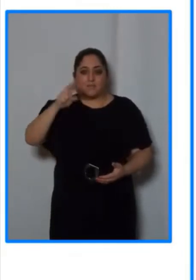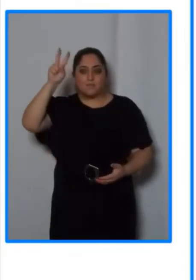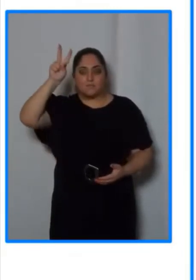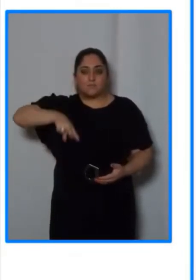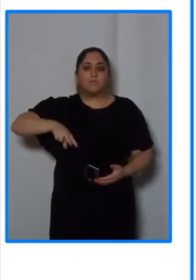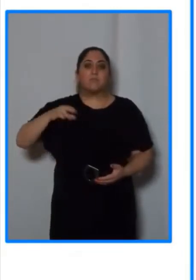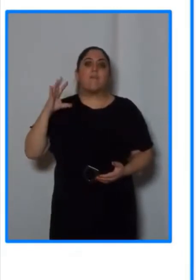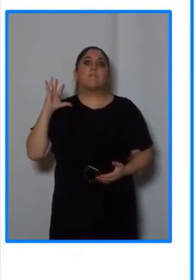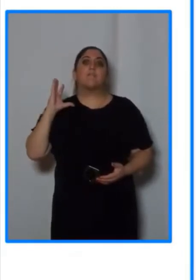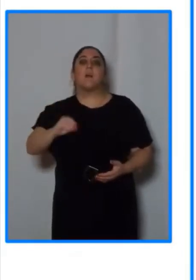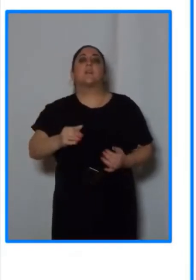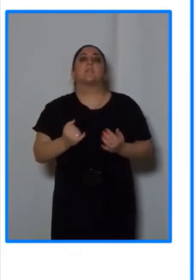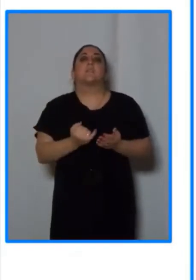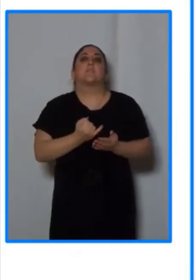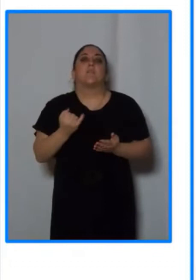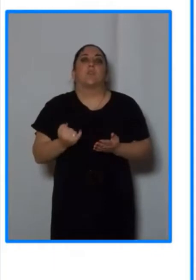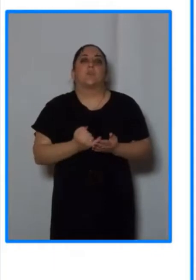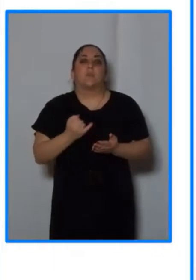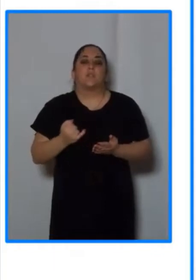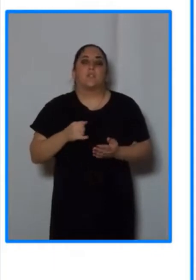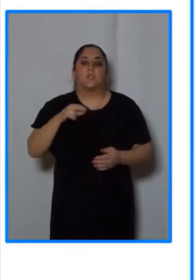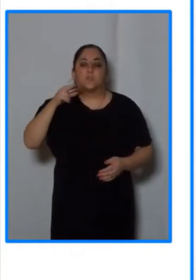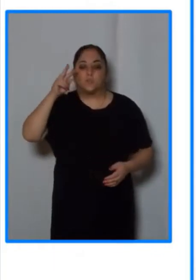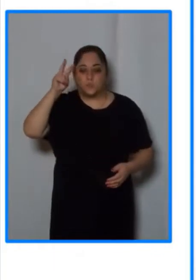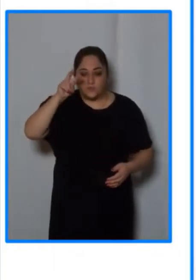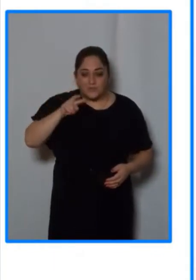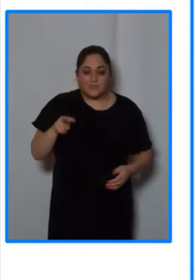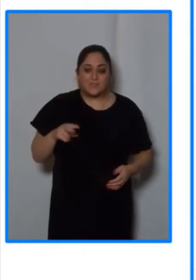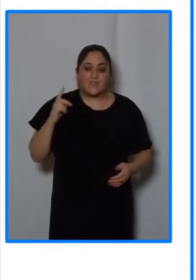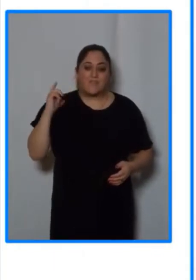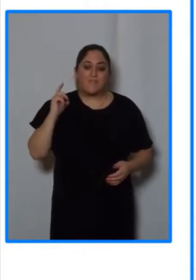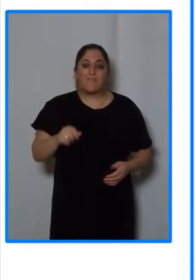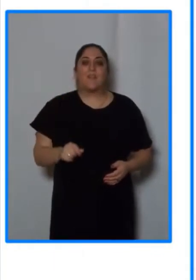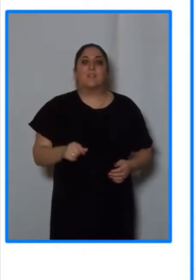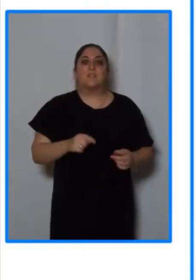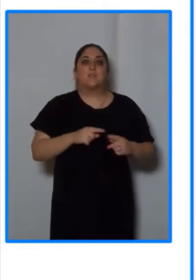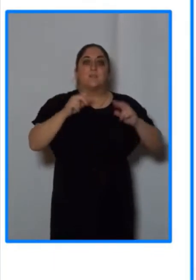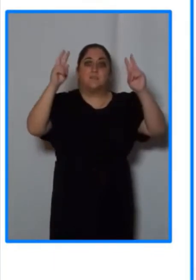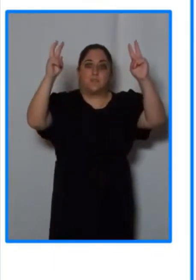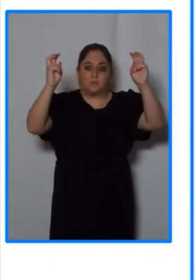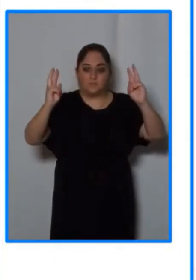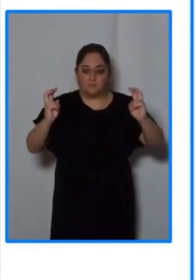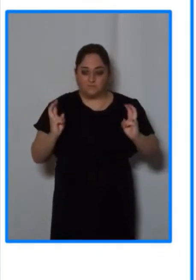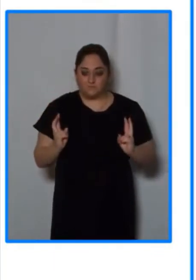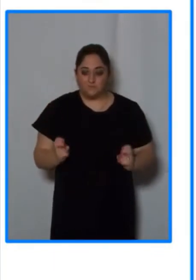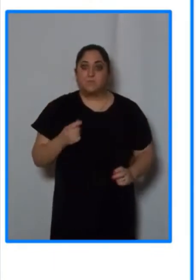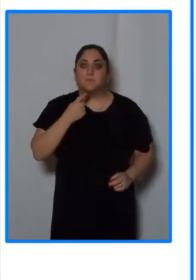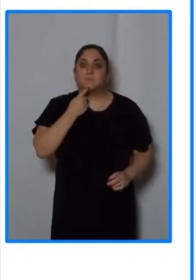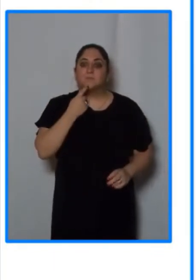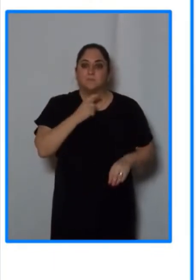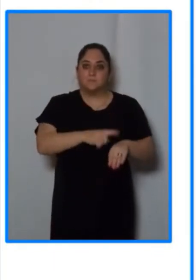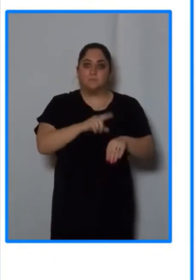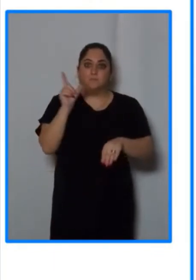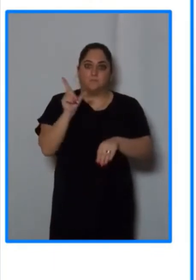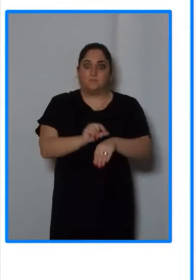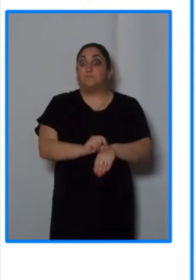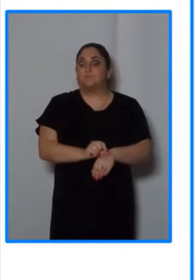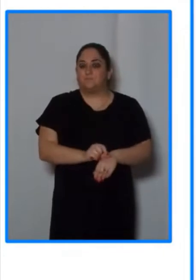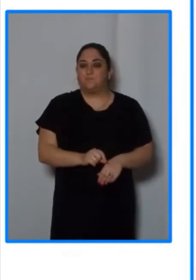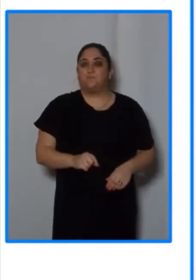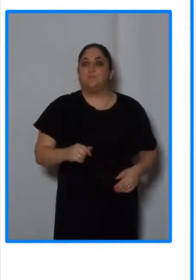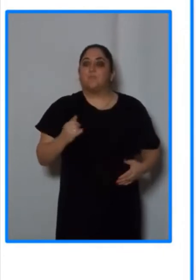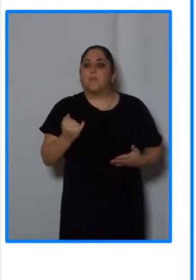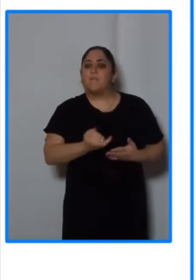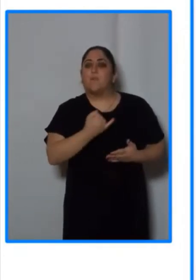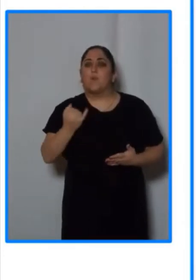and help a screen reader to skim page content fast by basically jumping from heading to heading. And in this way, a user will be able to digest the